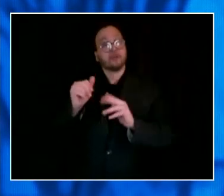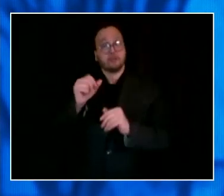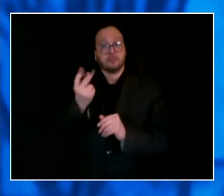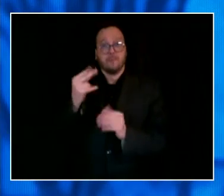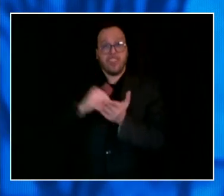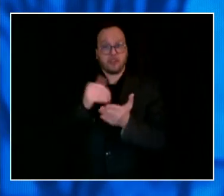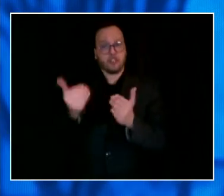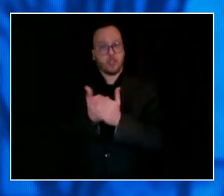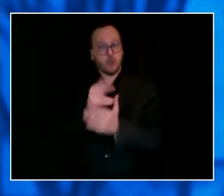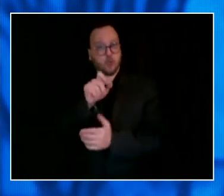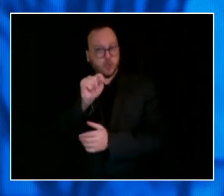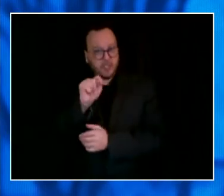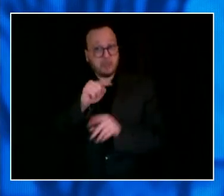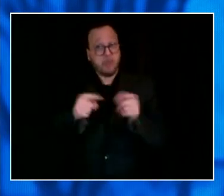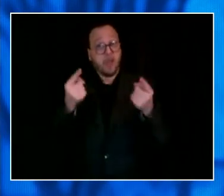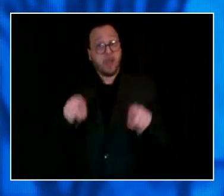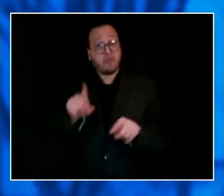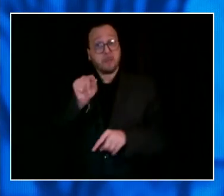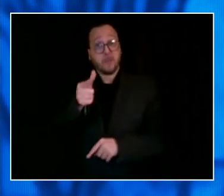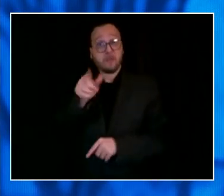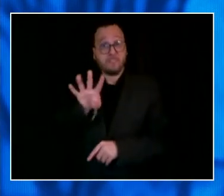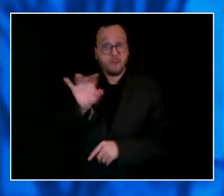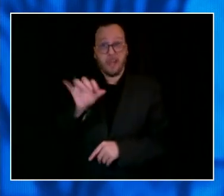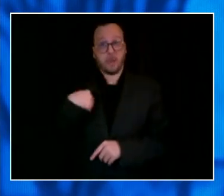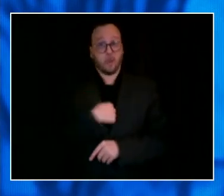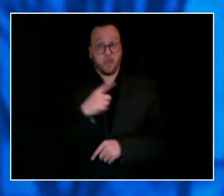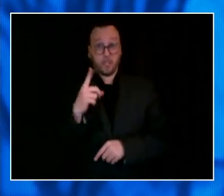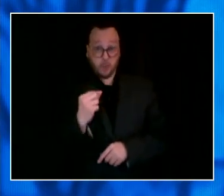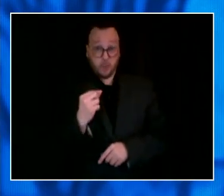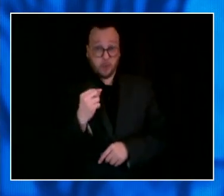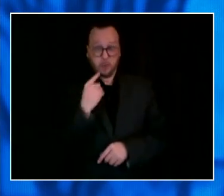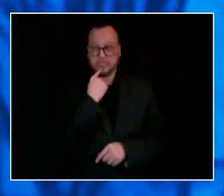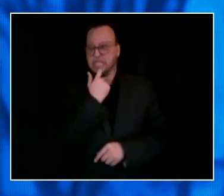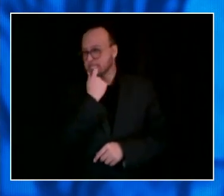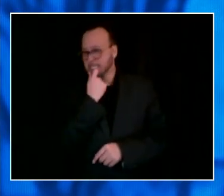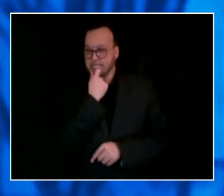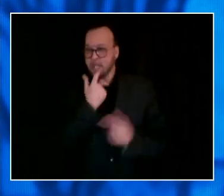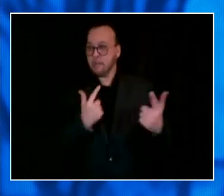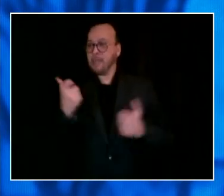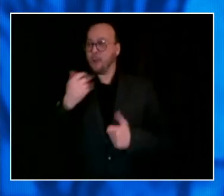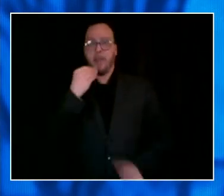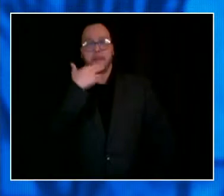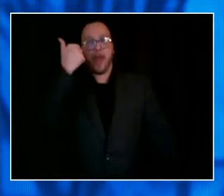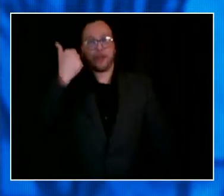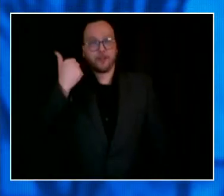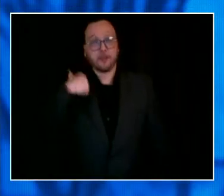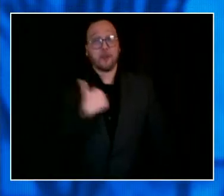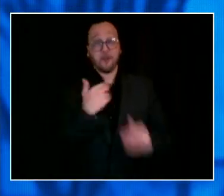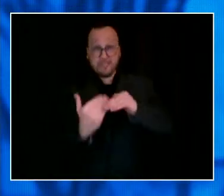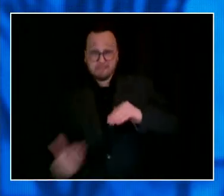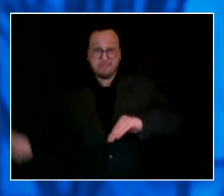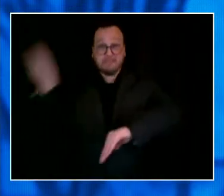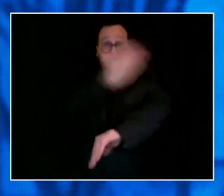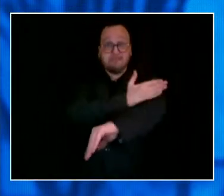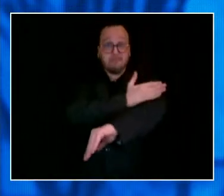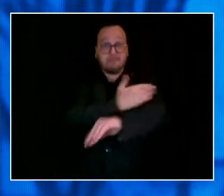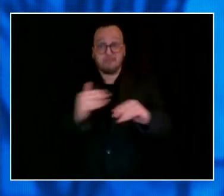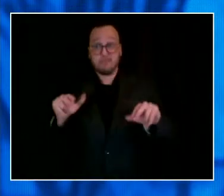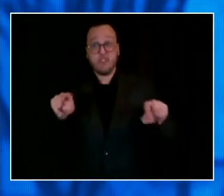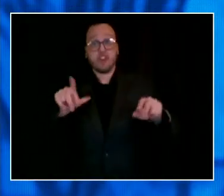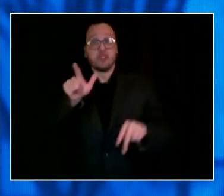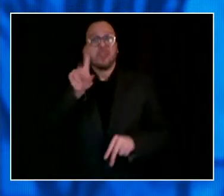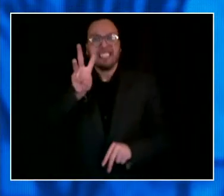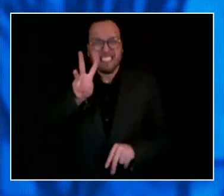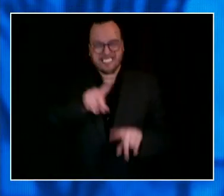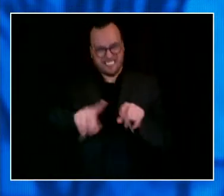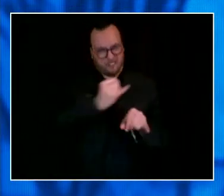in 2024, like we always like to do, we do it bigger and better. We went even further, advancing 26 sites to build the